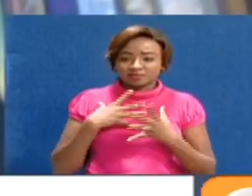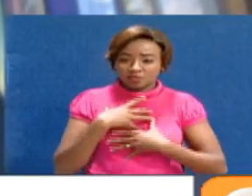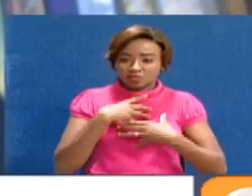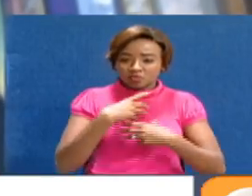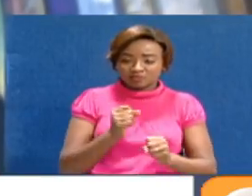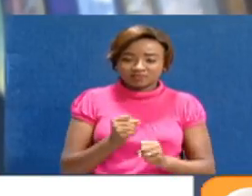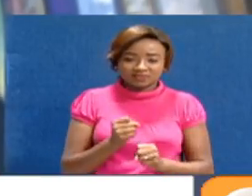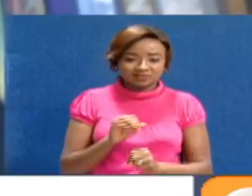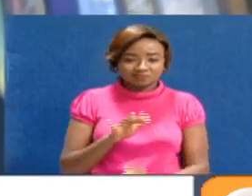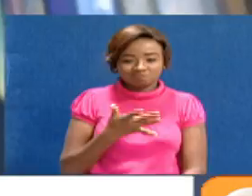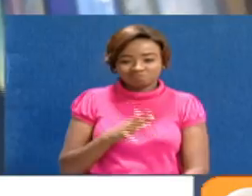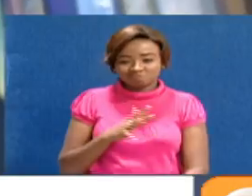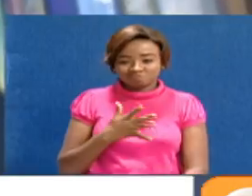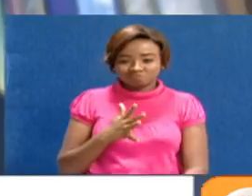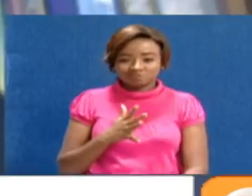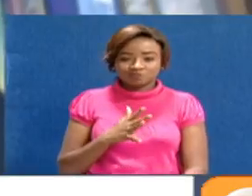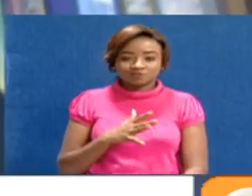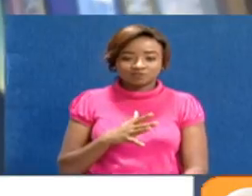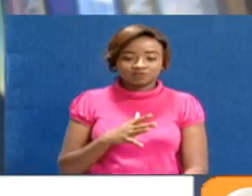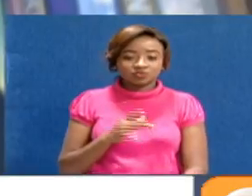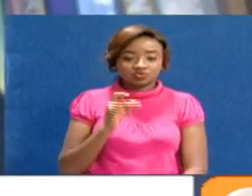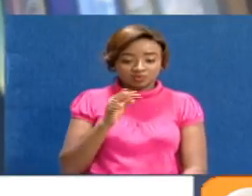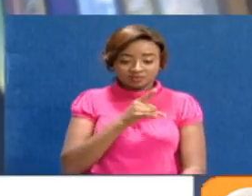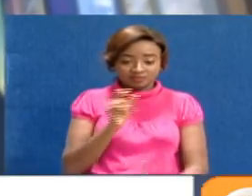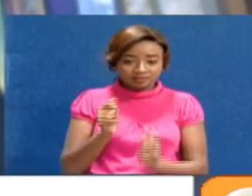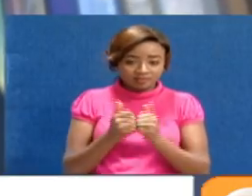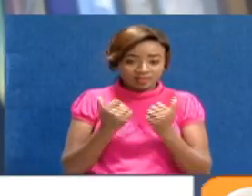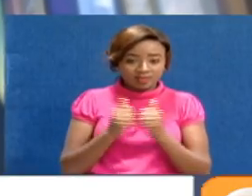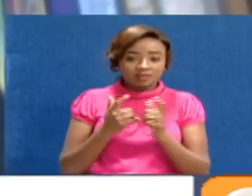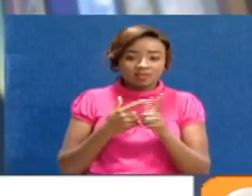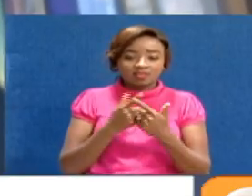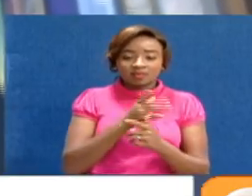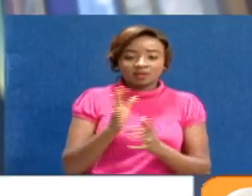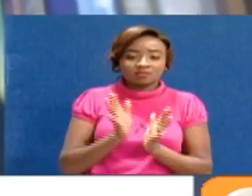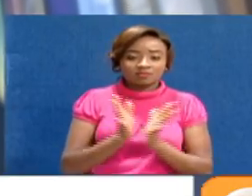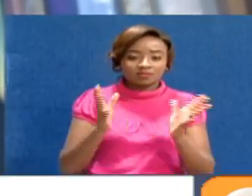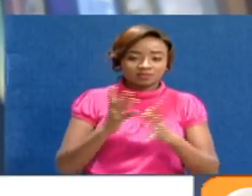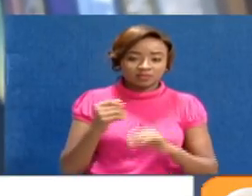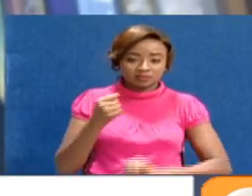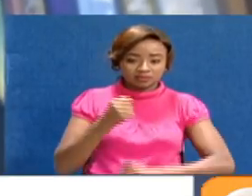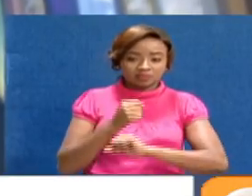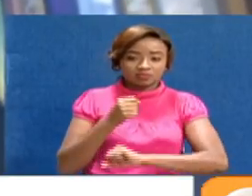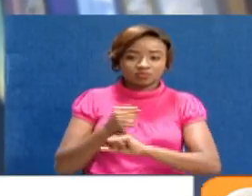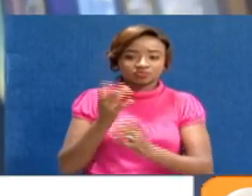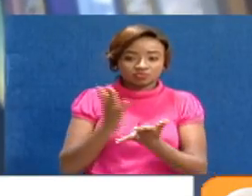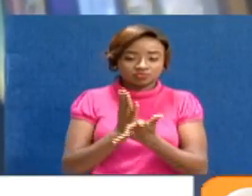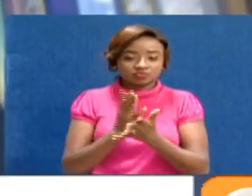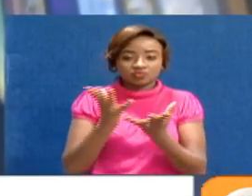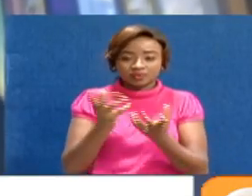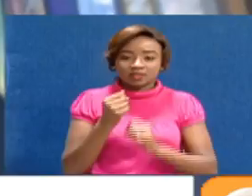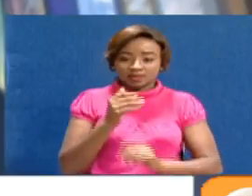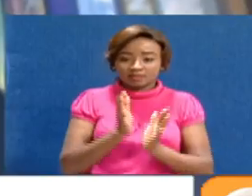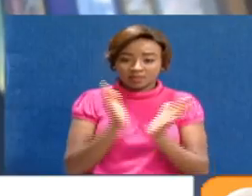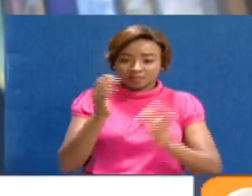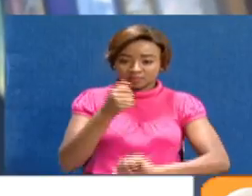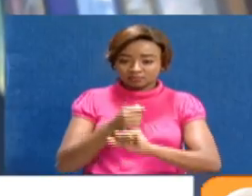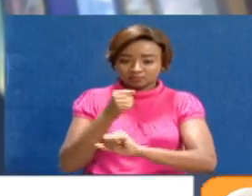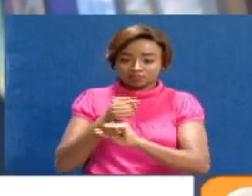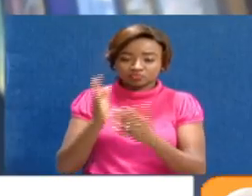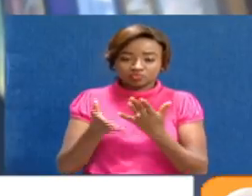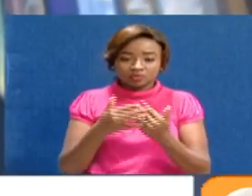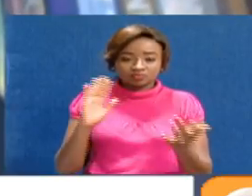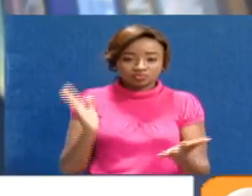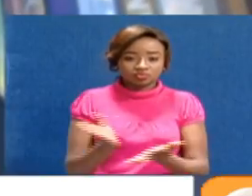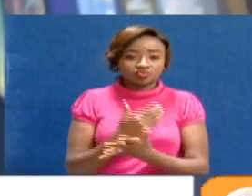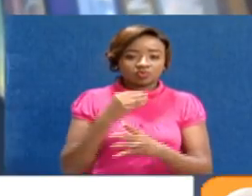public confidence is dented, then that public support, and we really need the public support to be able to fight corruption. Commissioner